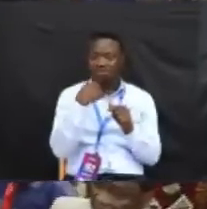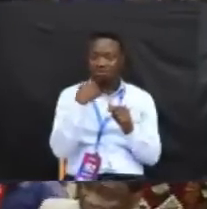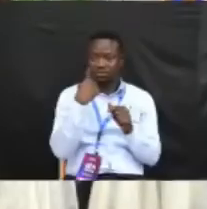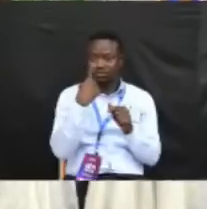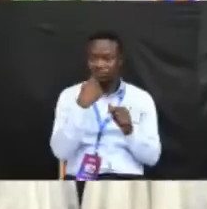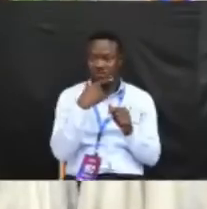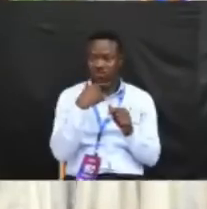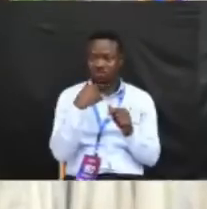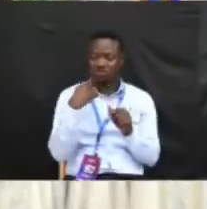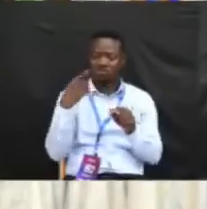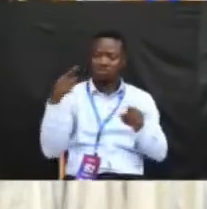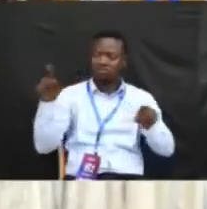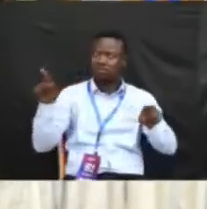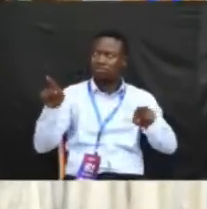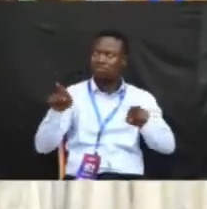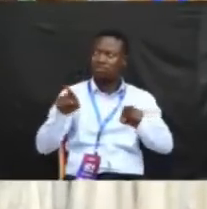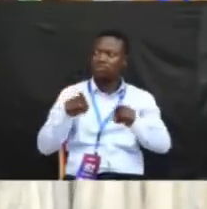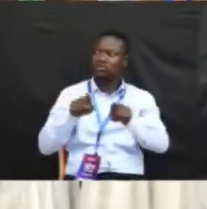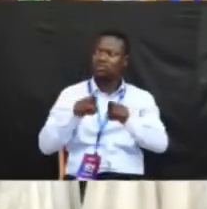in my life.